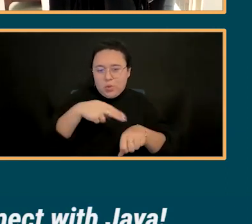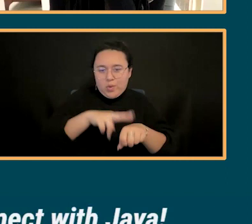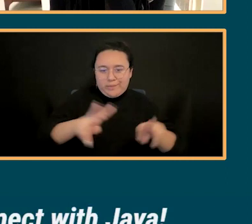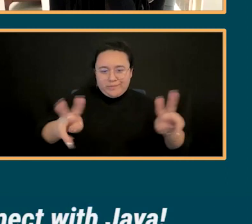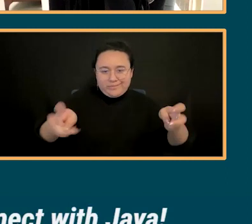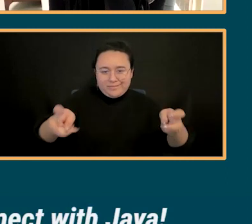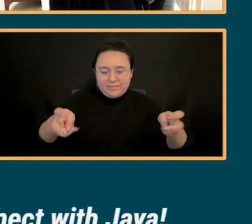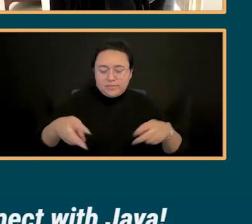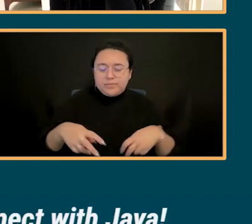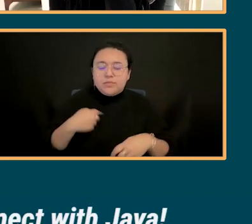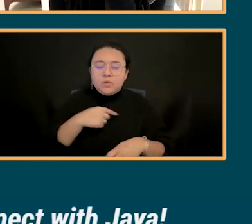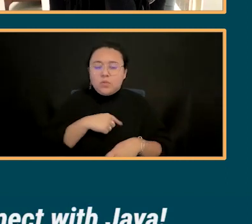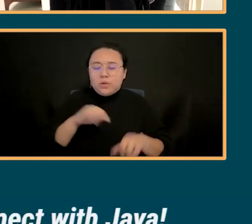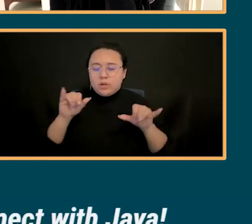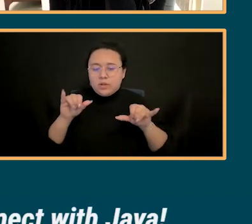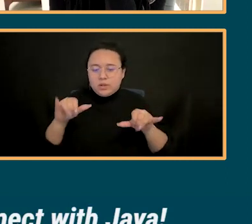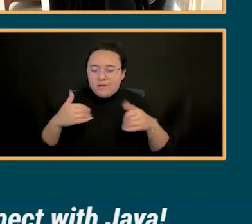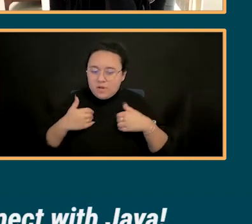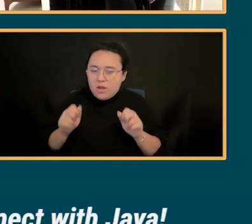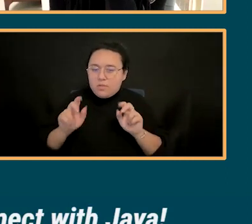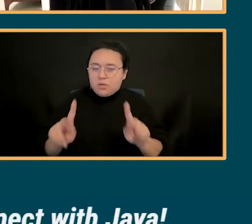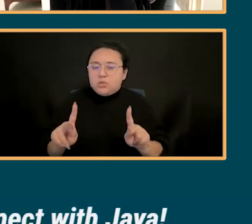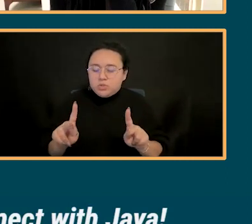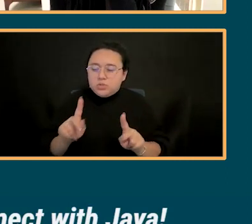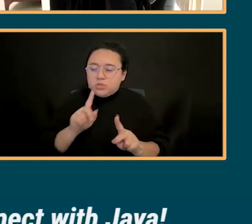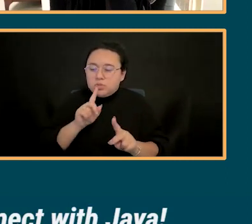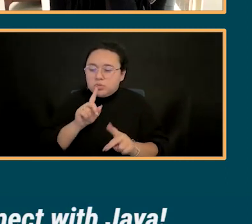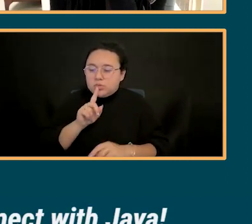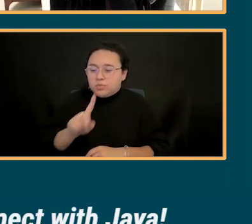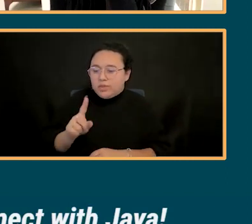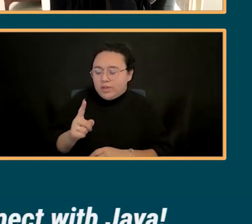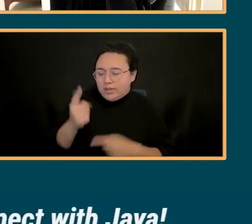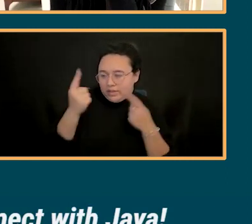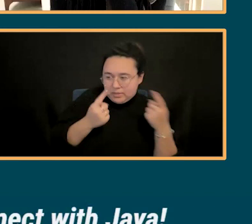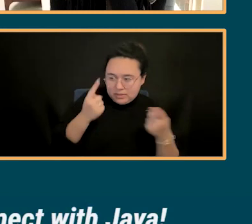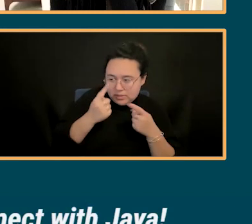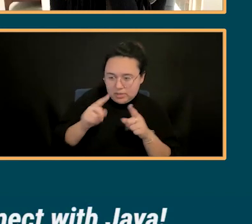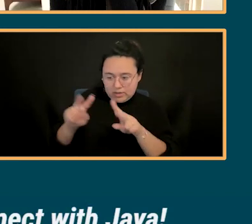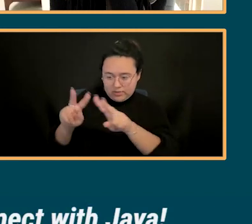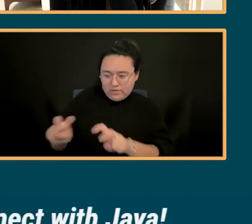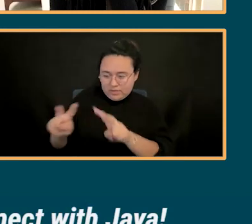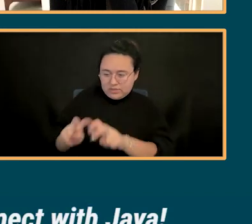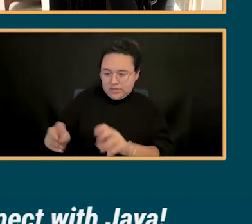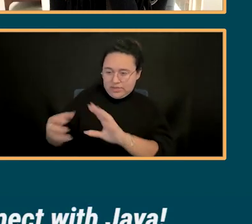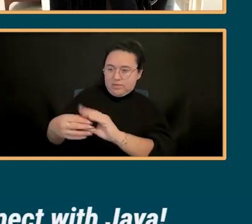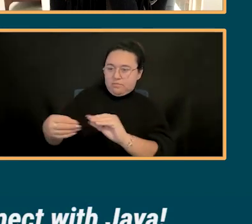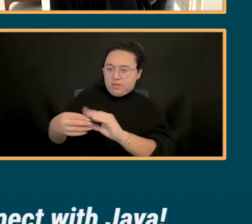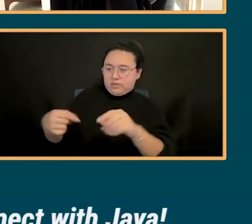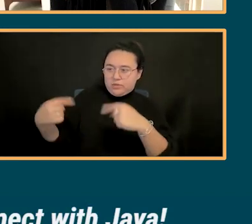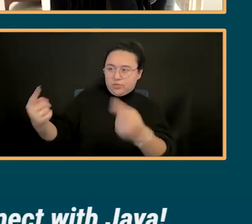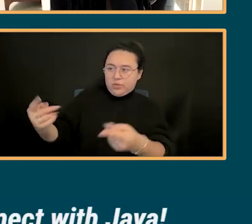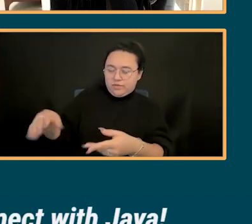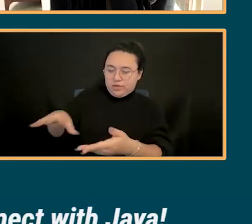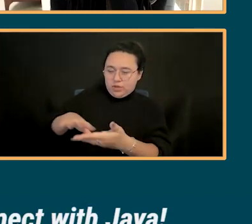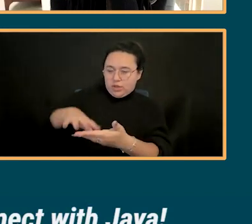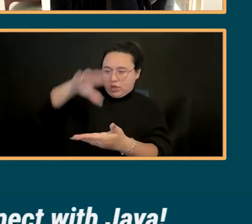We're presented, I think, with an opportunity to really consider and investigate the messages that all